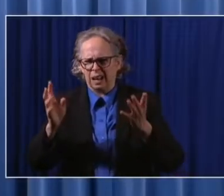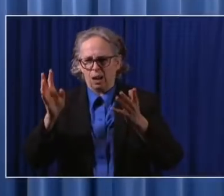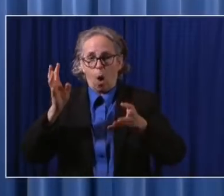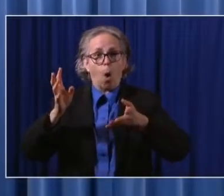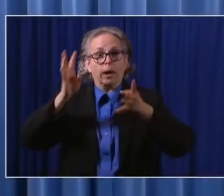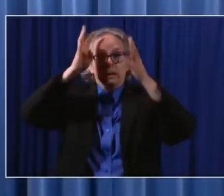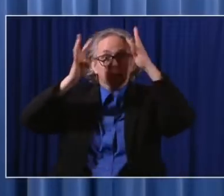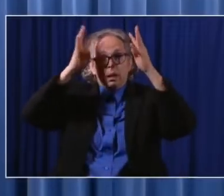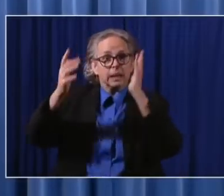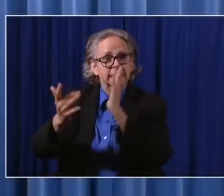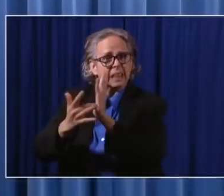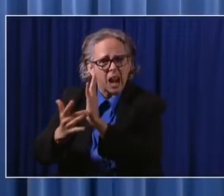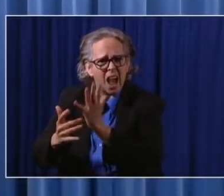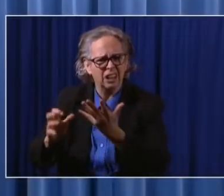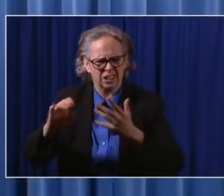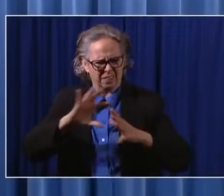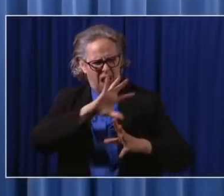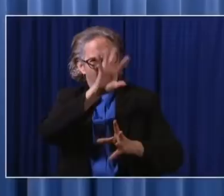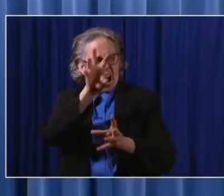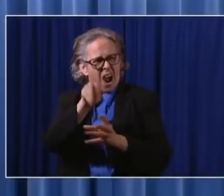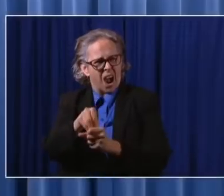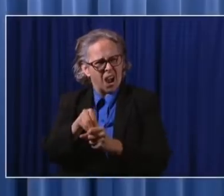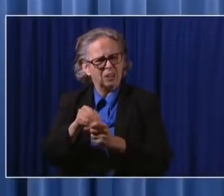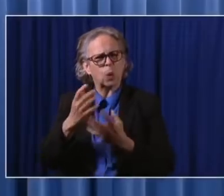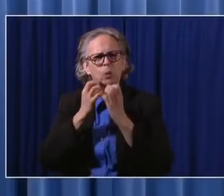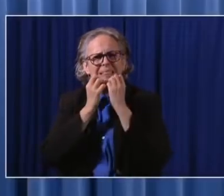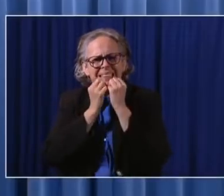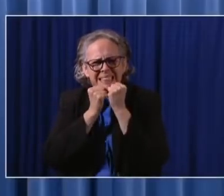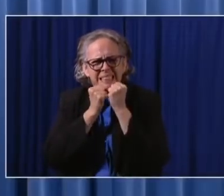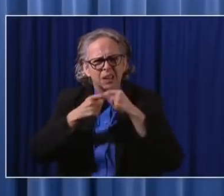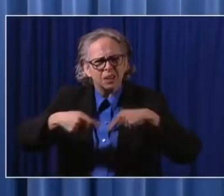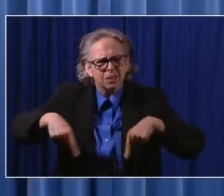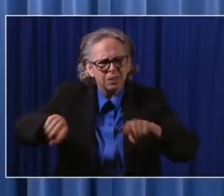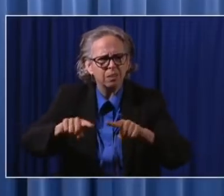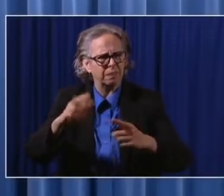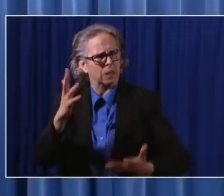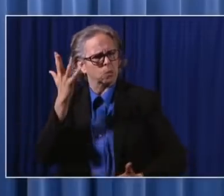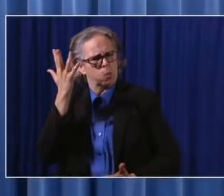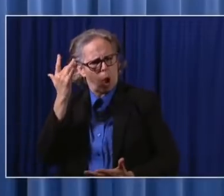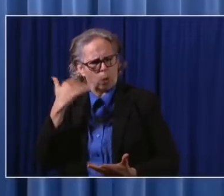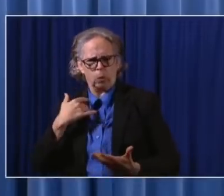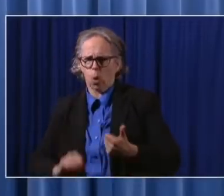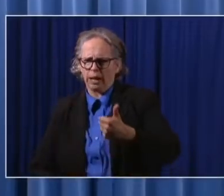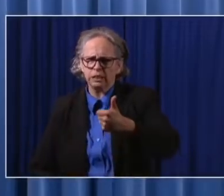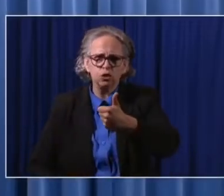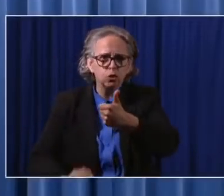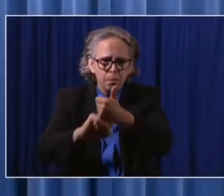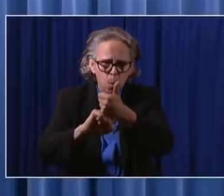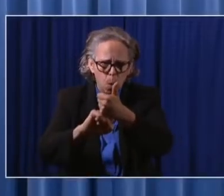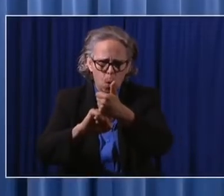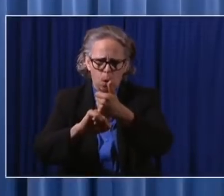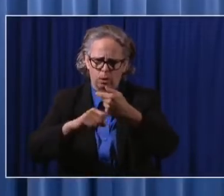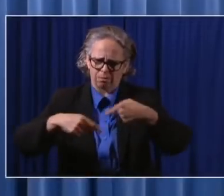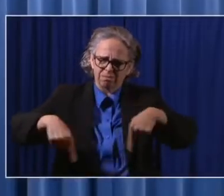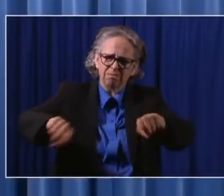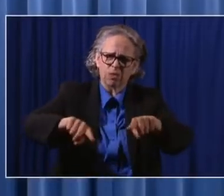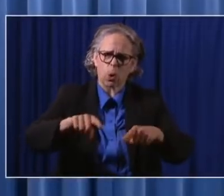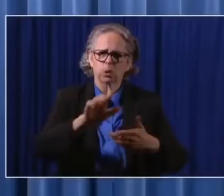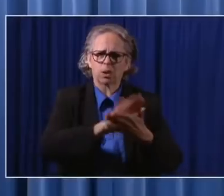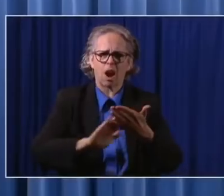why we're going to do what we can to support them in this endeavor. The Ohio Department of Higher